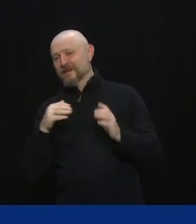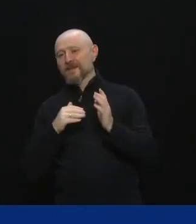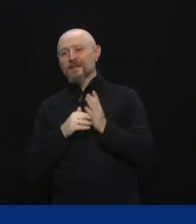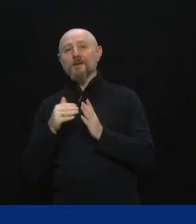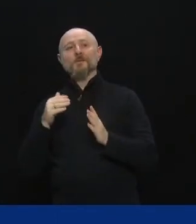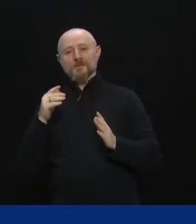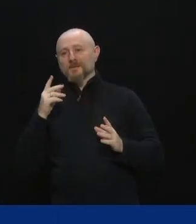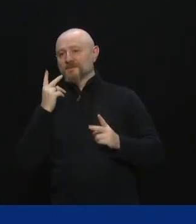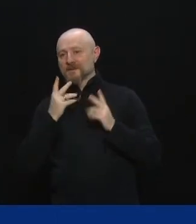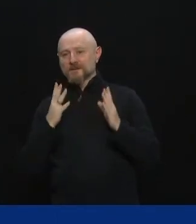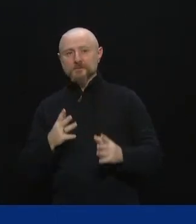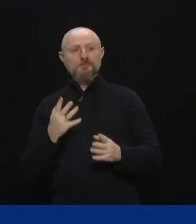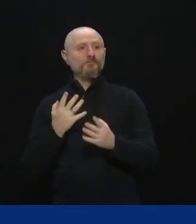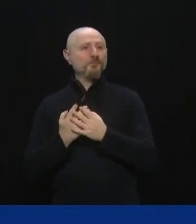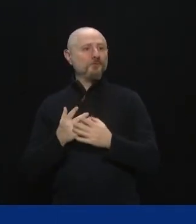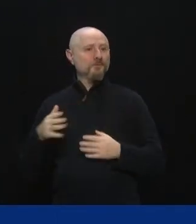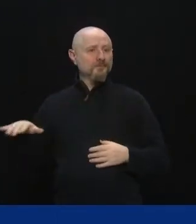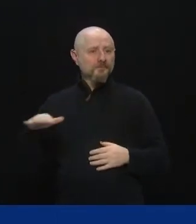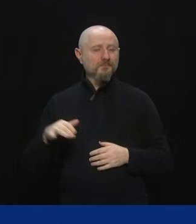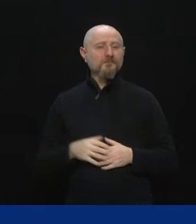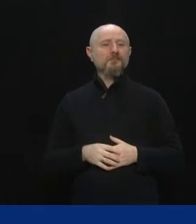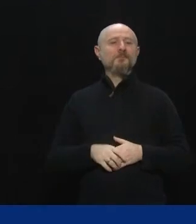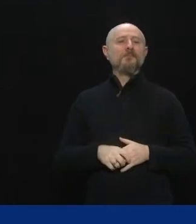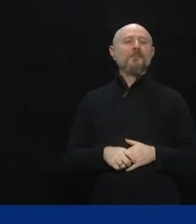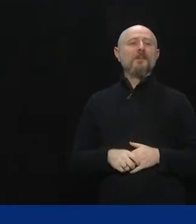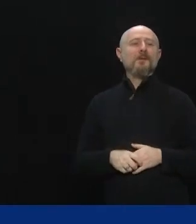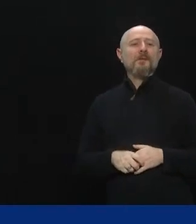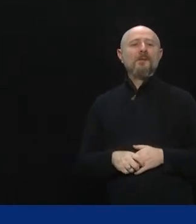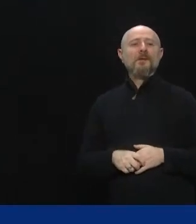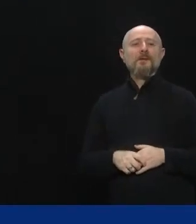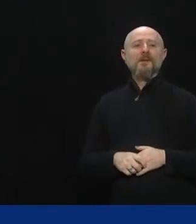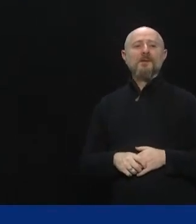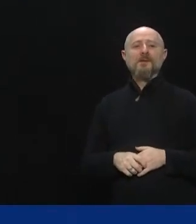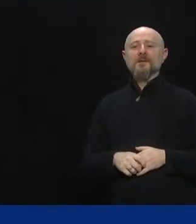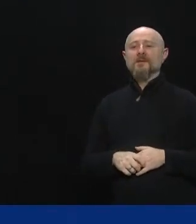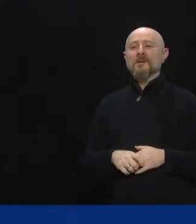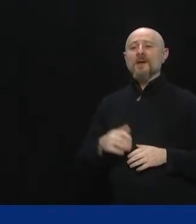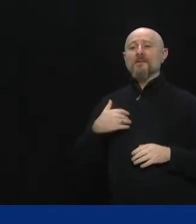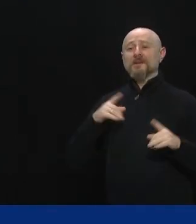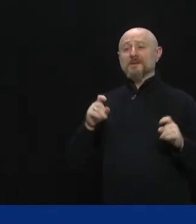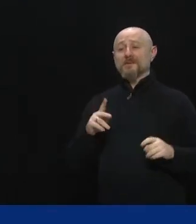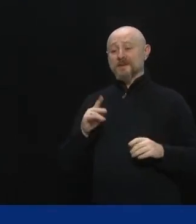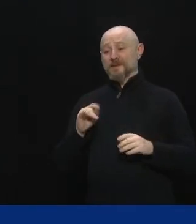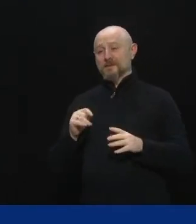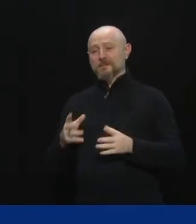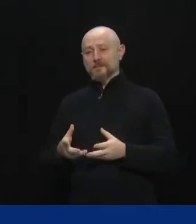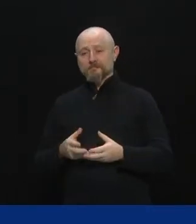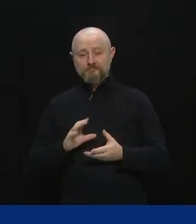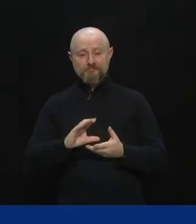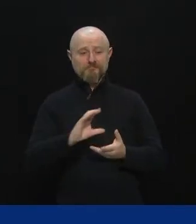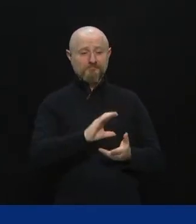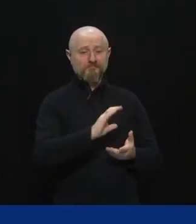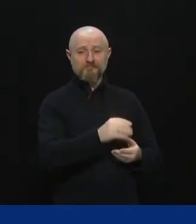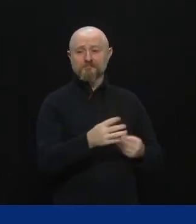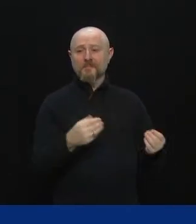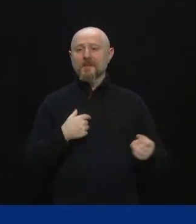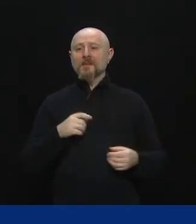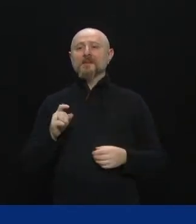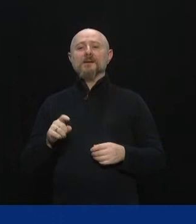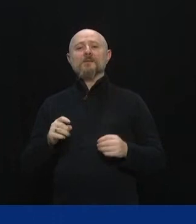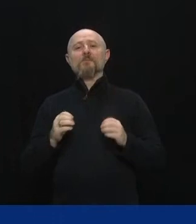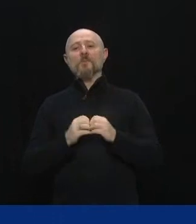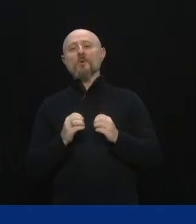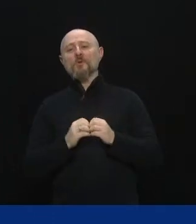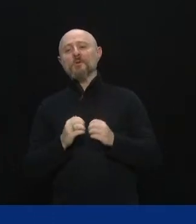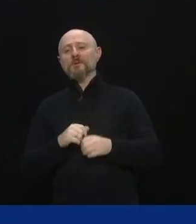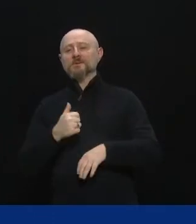well. But let's find more sites. We have test kits. They're going to specific places, but where else can we add more testing?